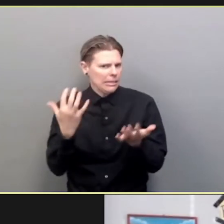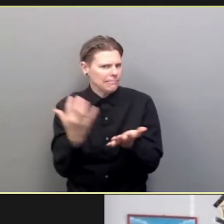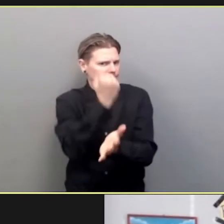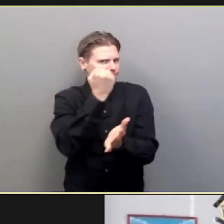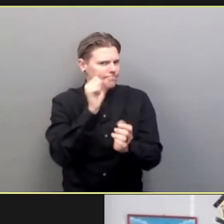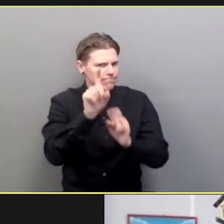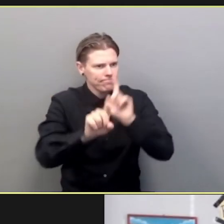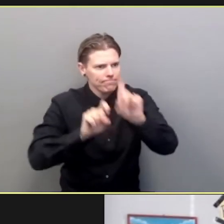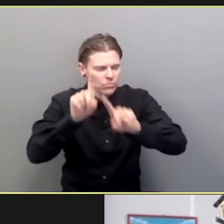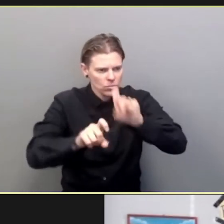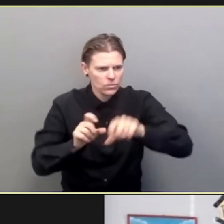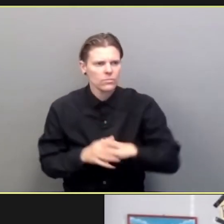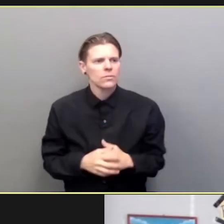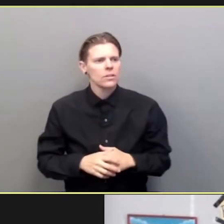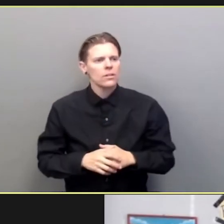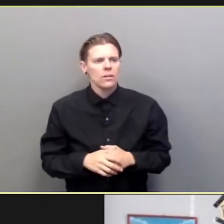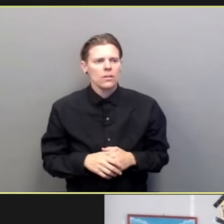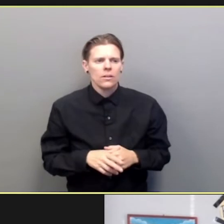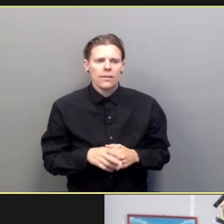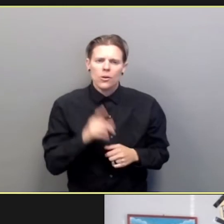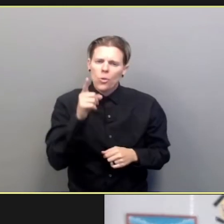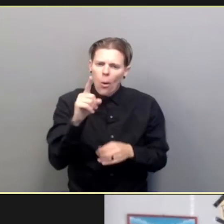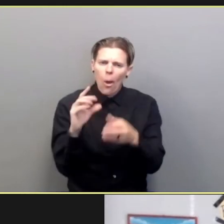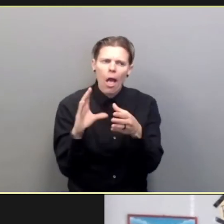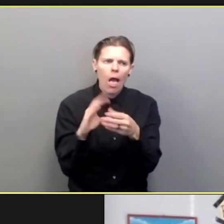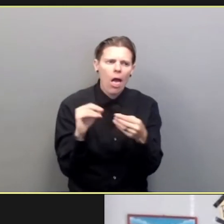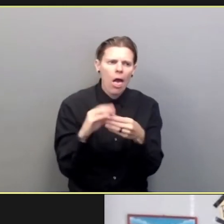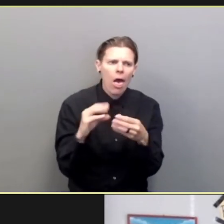yeah, we've all got pandemic fatigue,